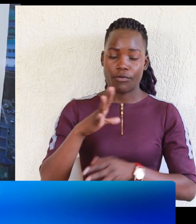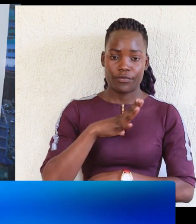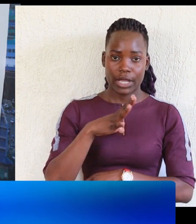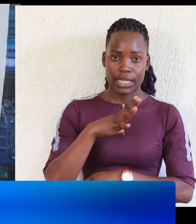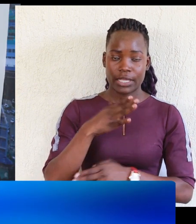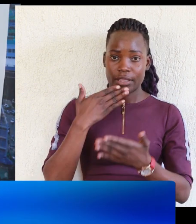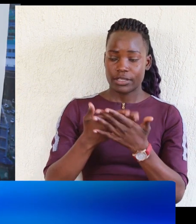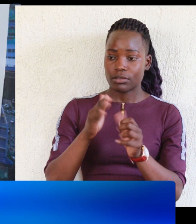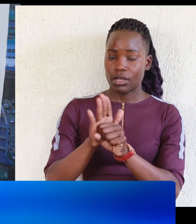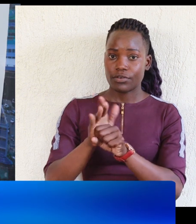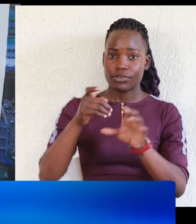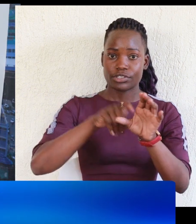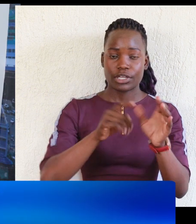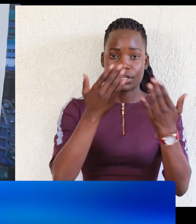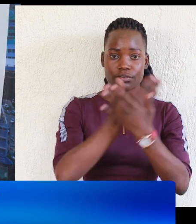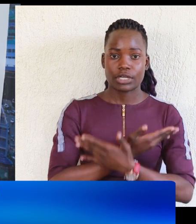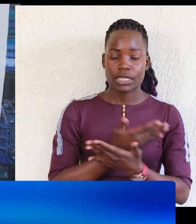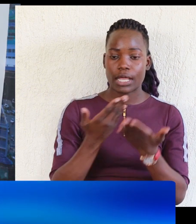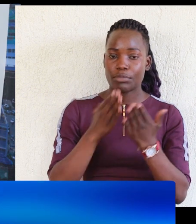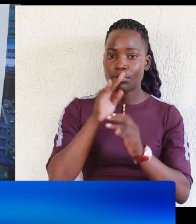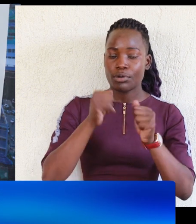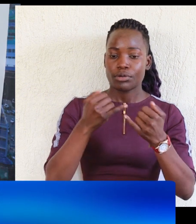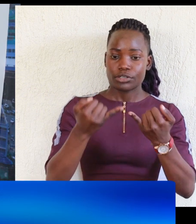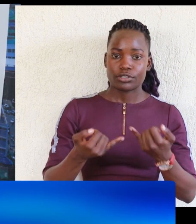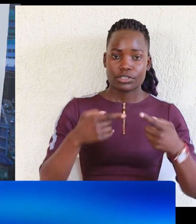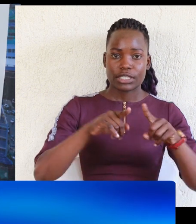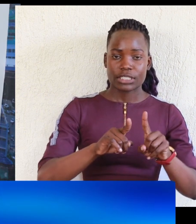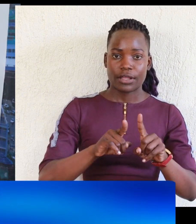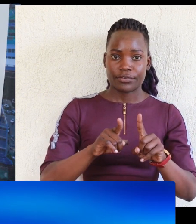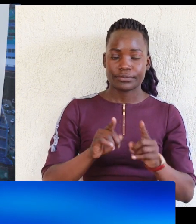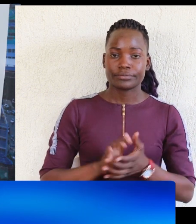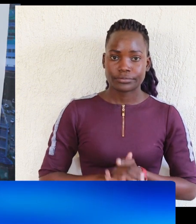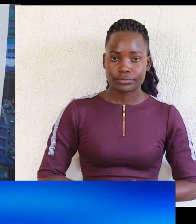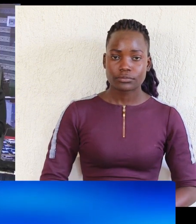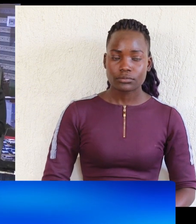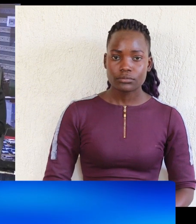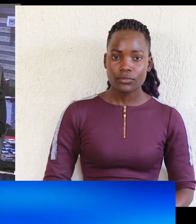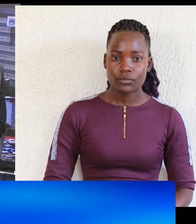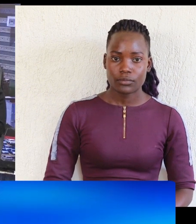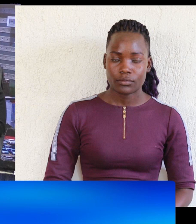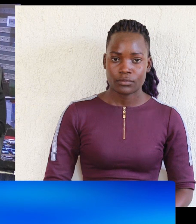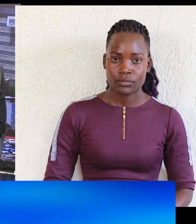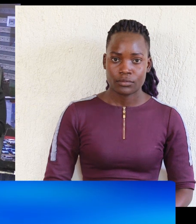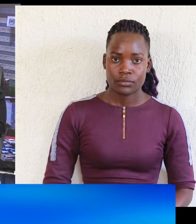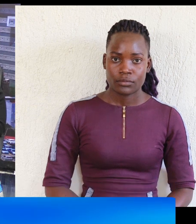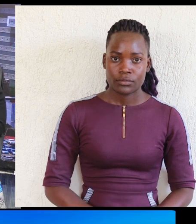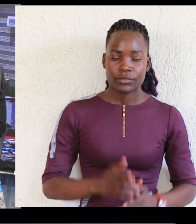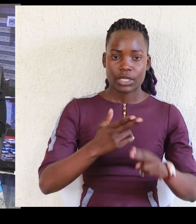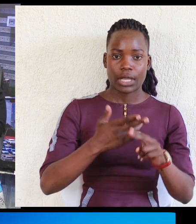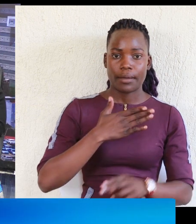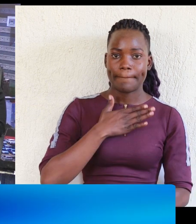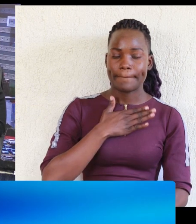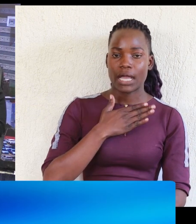thank you, sir. Thank you so much for joining me tonight. Okay. And maybe you can introduce yourself before we commence. Okay. You just said it right.